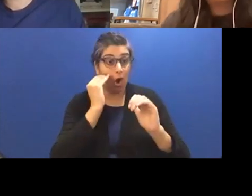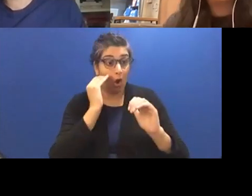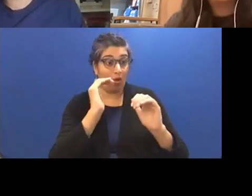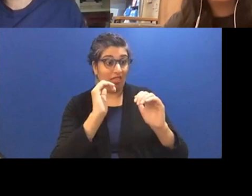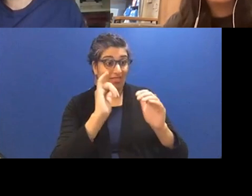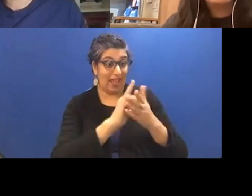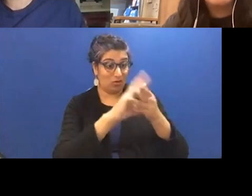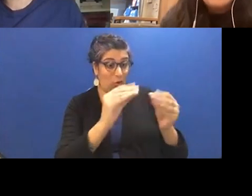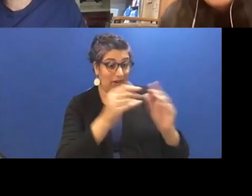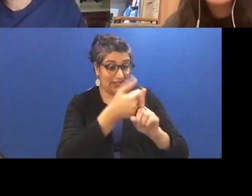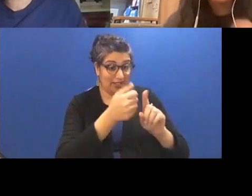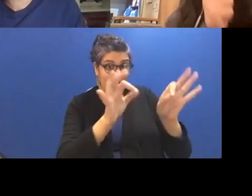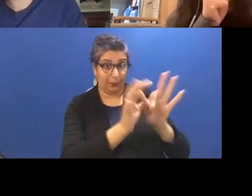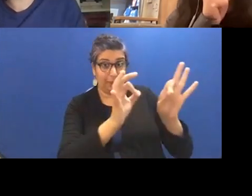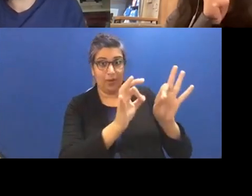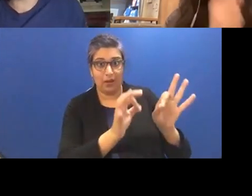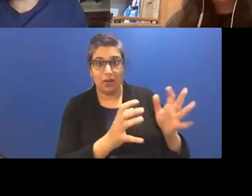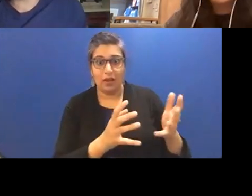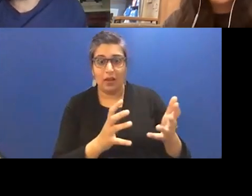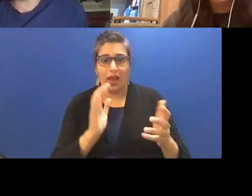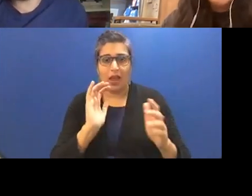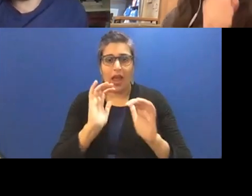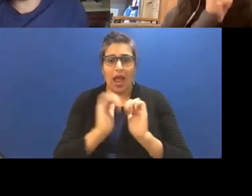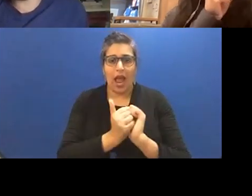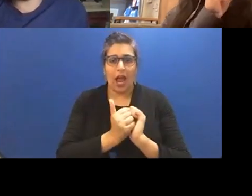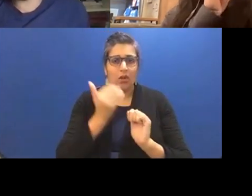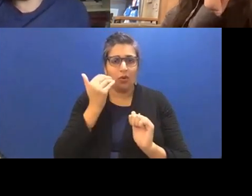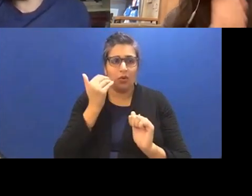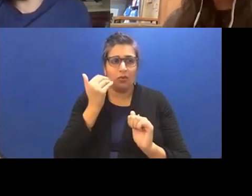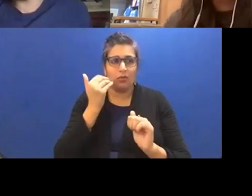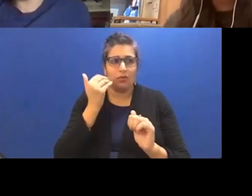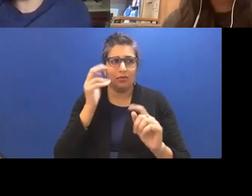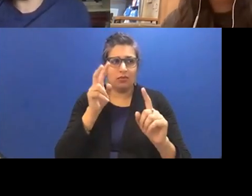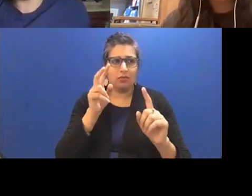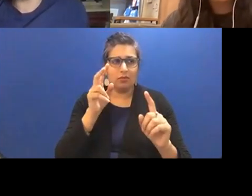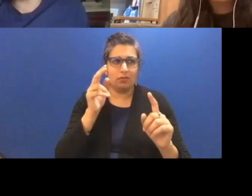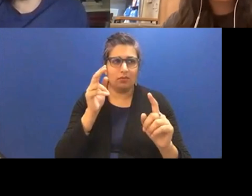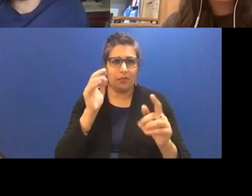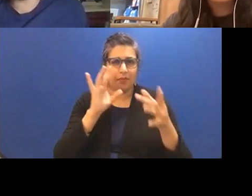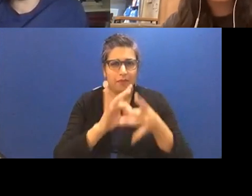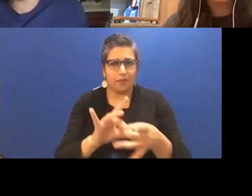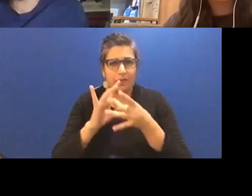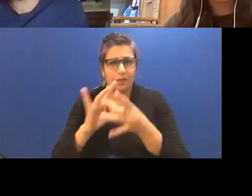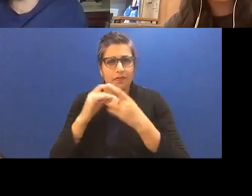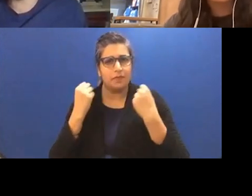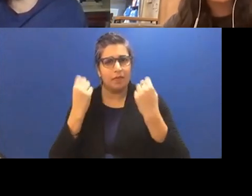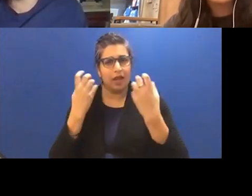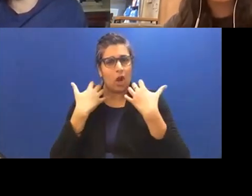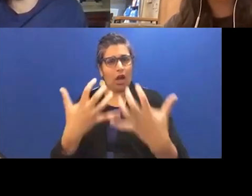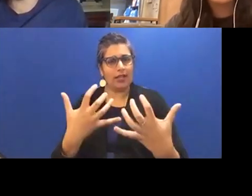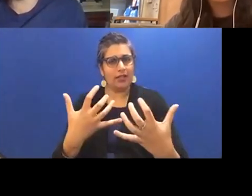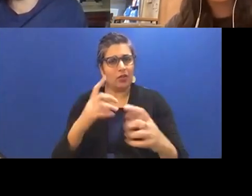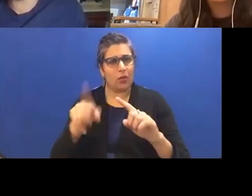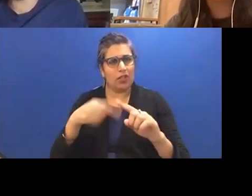or something like that, you know? And how do you navigate multiple audiences when you think about like who you're intending toward? So that's